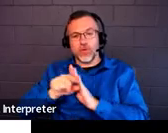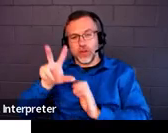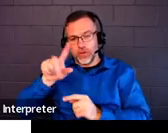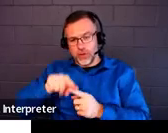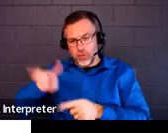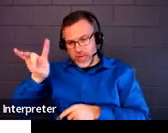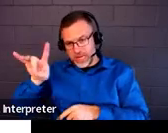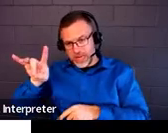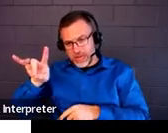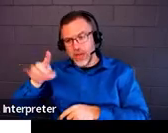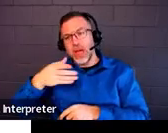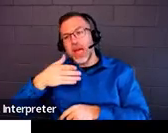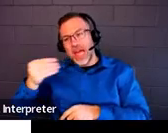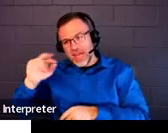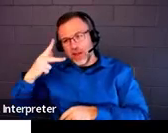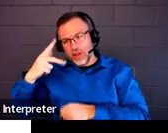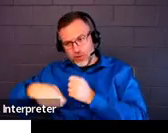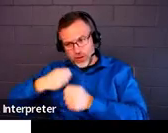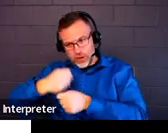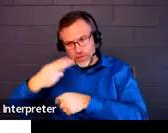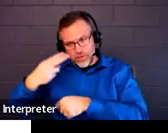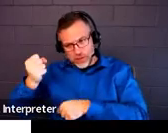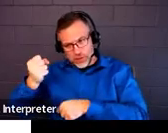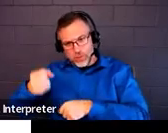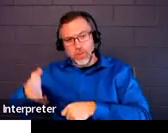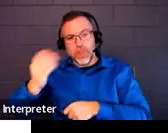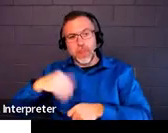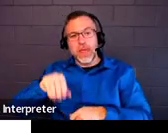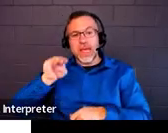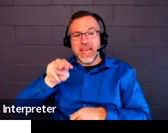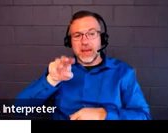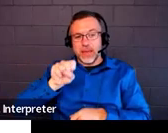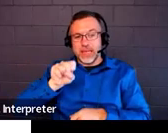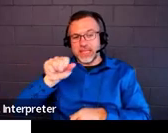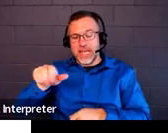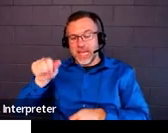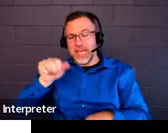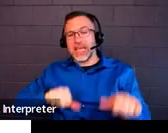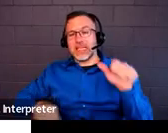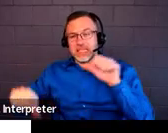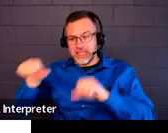the third year of high school. And the MSAA science